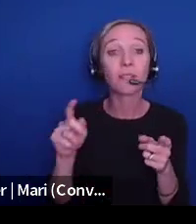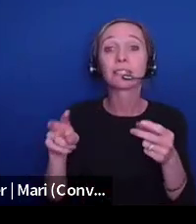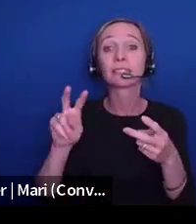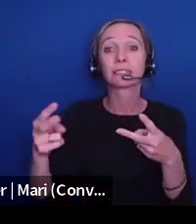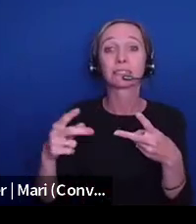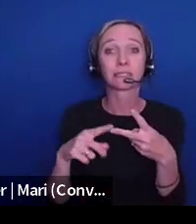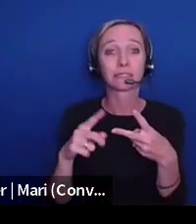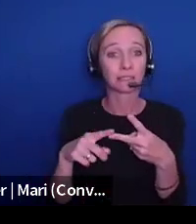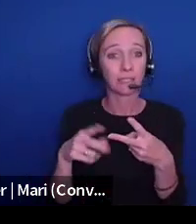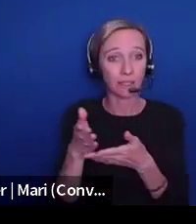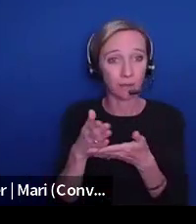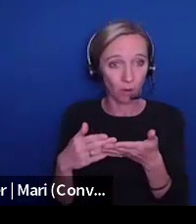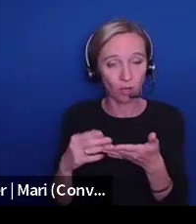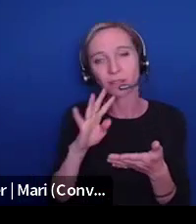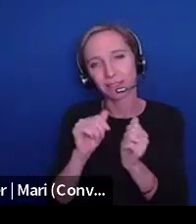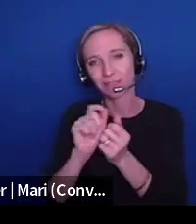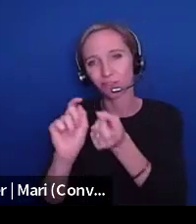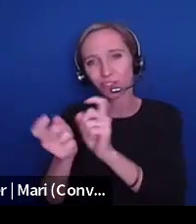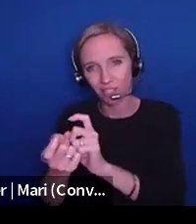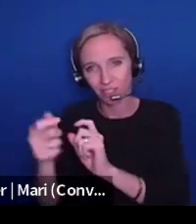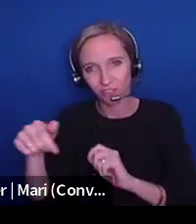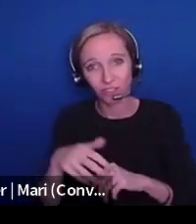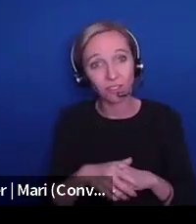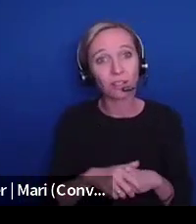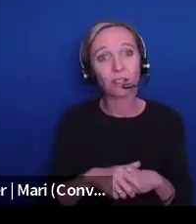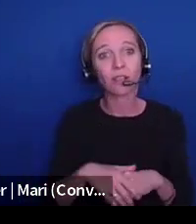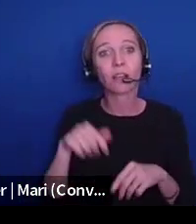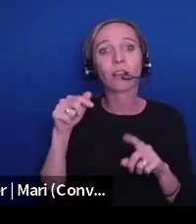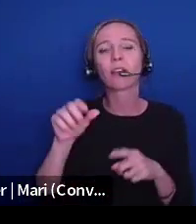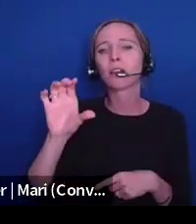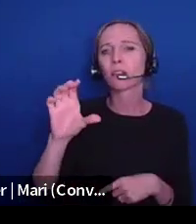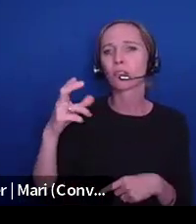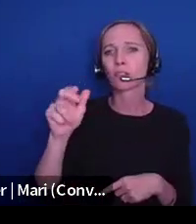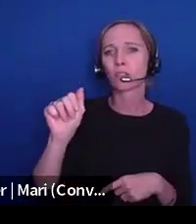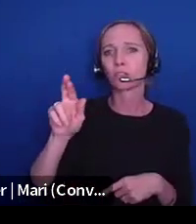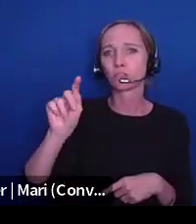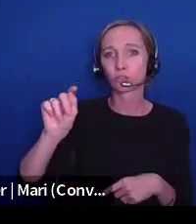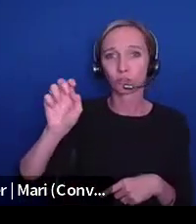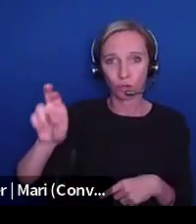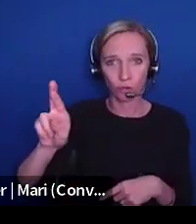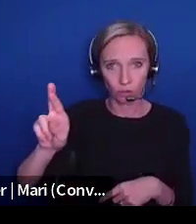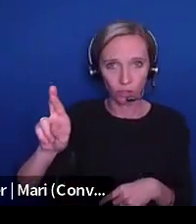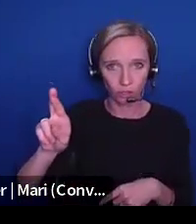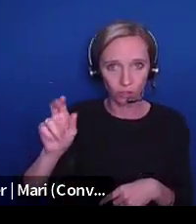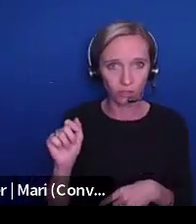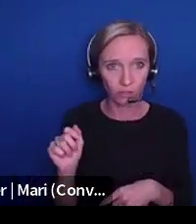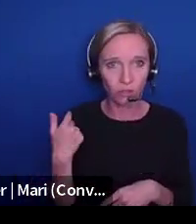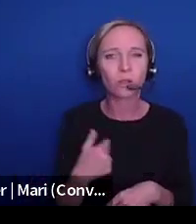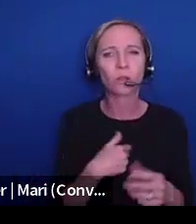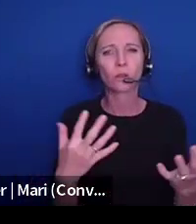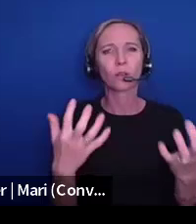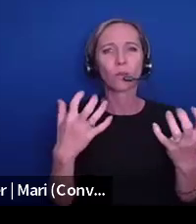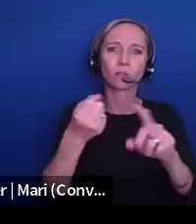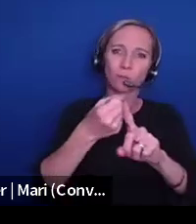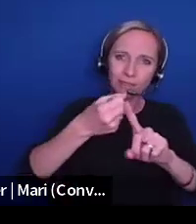Second part on speaking of change is the charter. So we want to